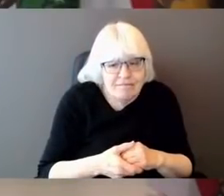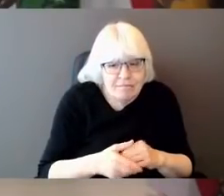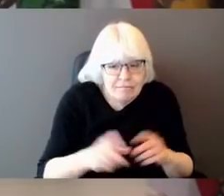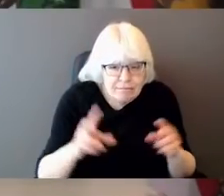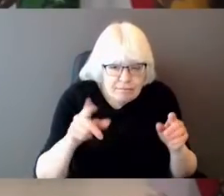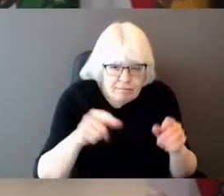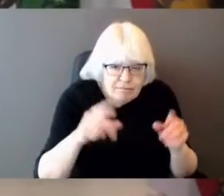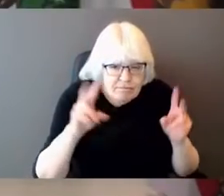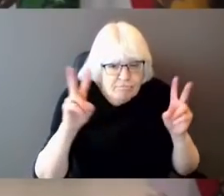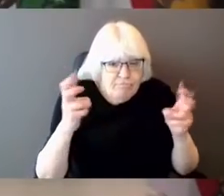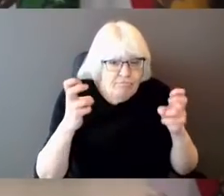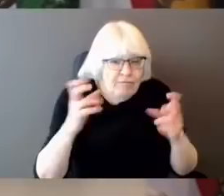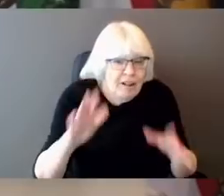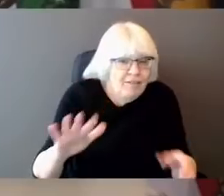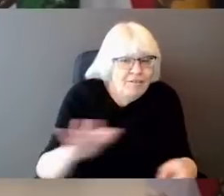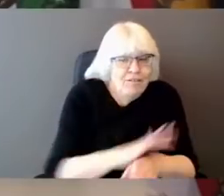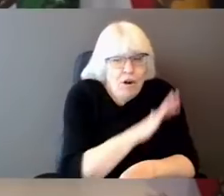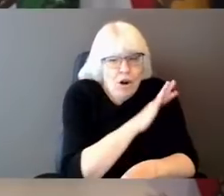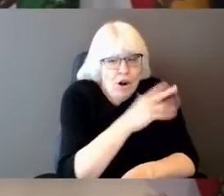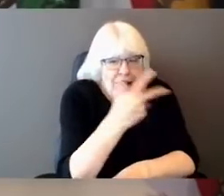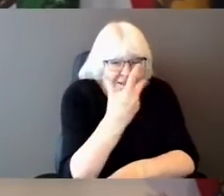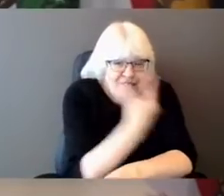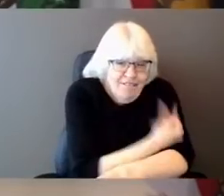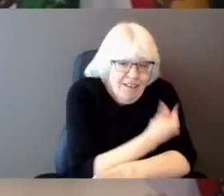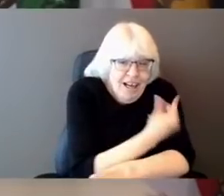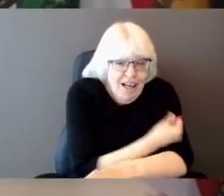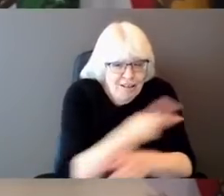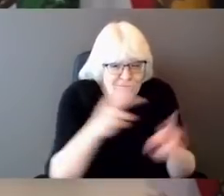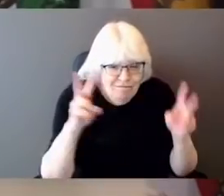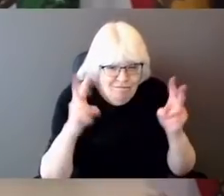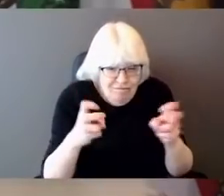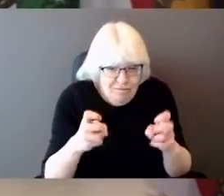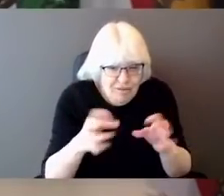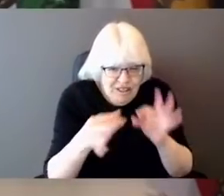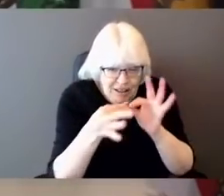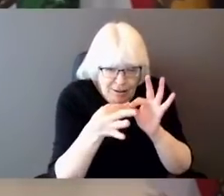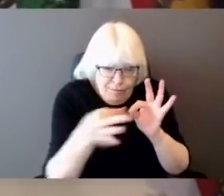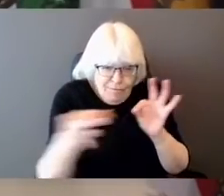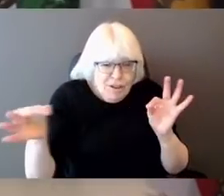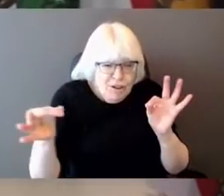been discussed in other jurisdictions and other provinces. What exactly is that